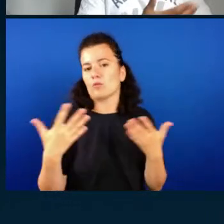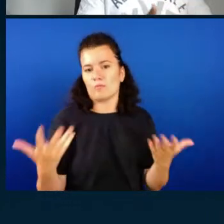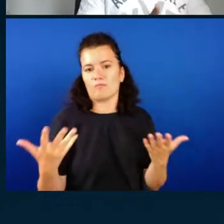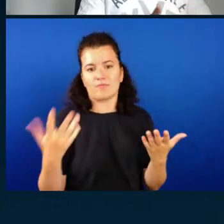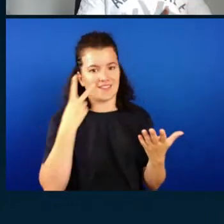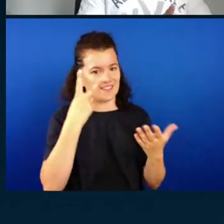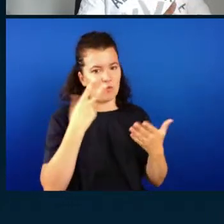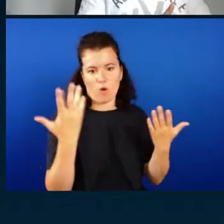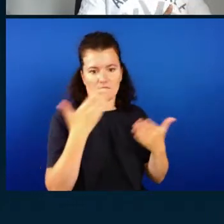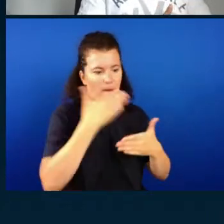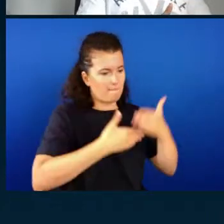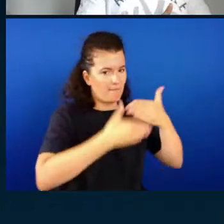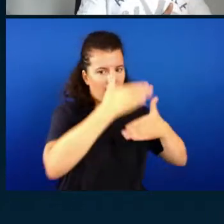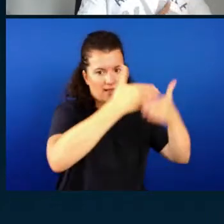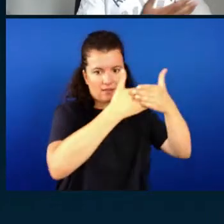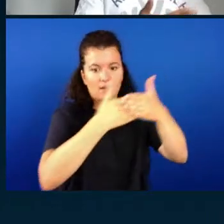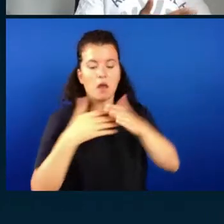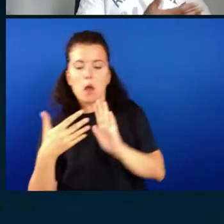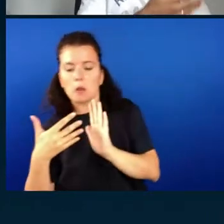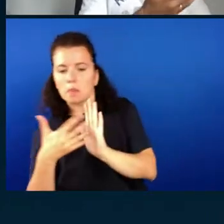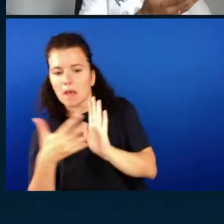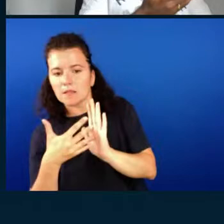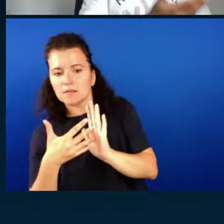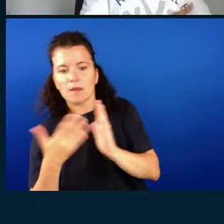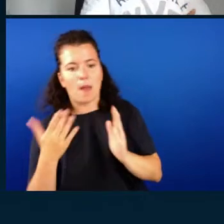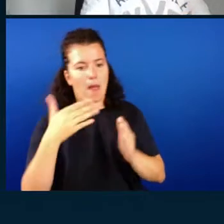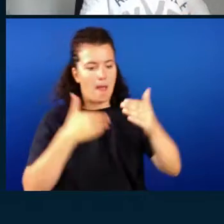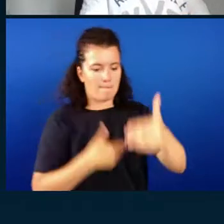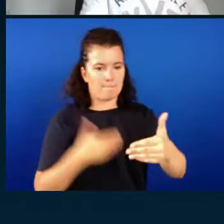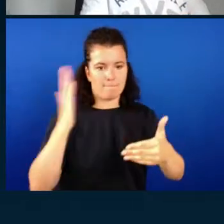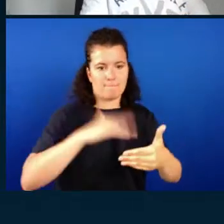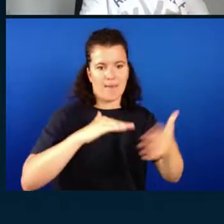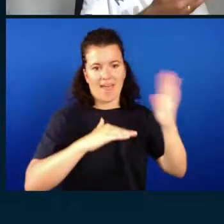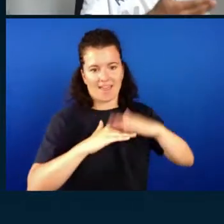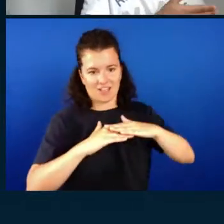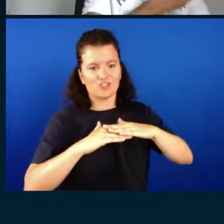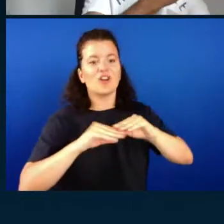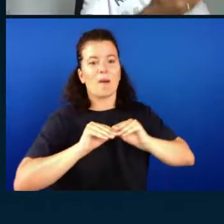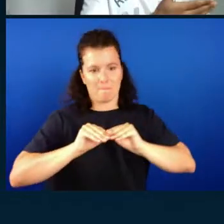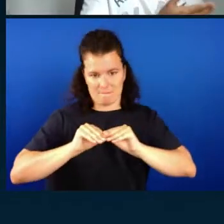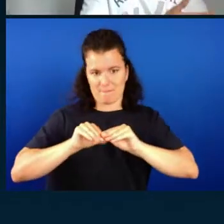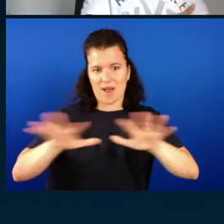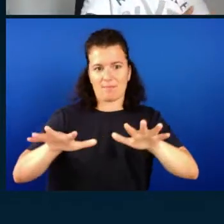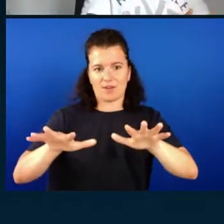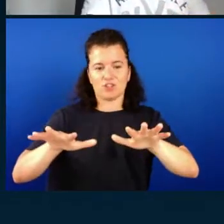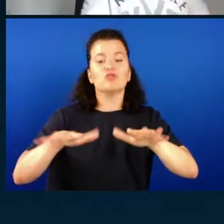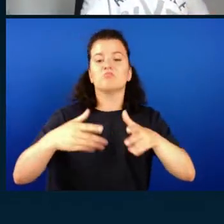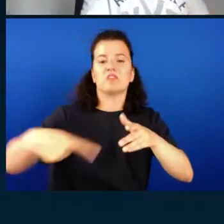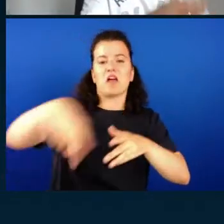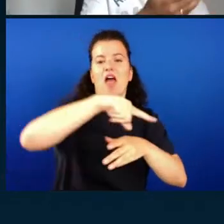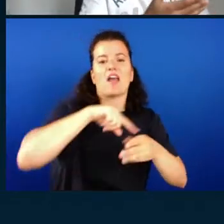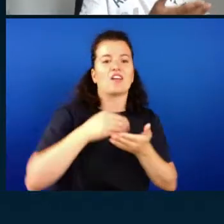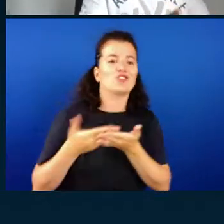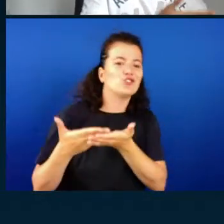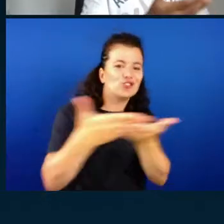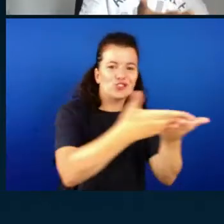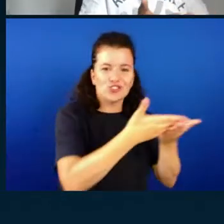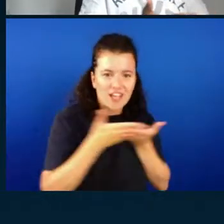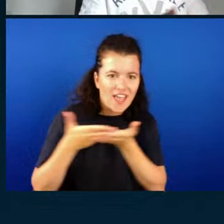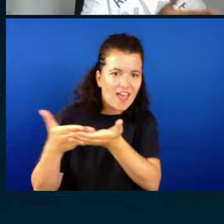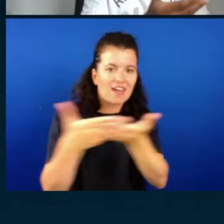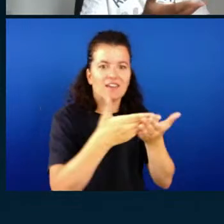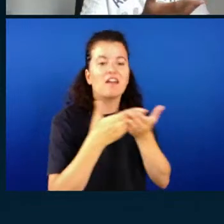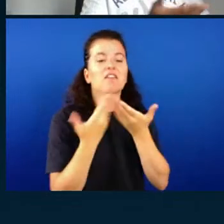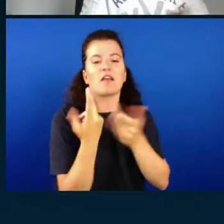build it, test it, package it, and we publish it. So you deploy it, and then you give access to it, share it, and then you monitor the behavior of